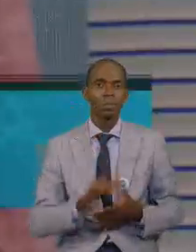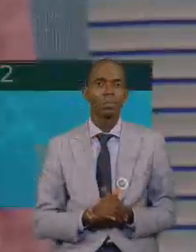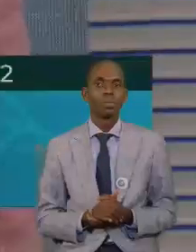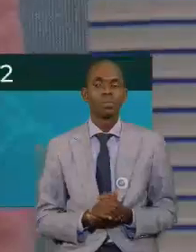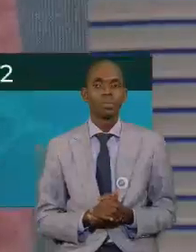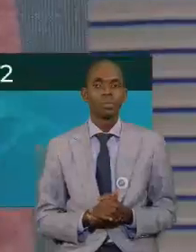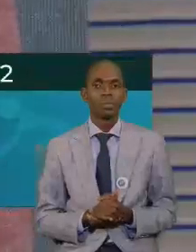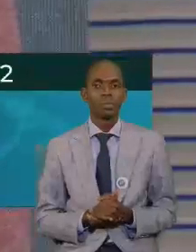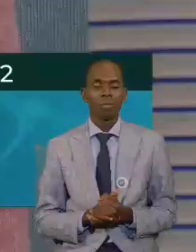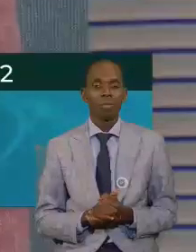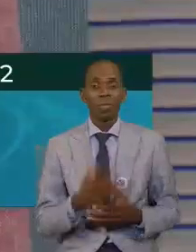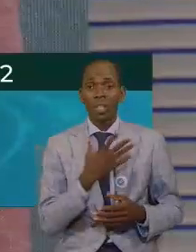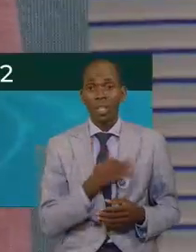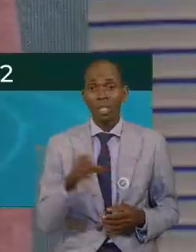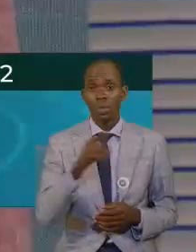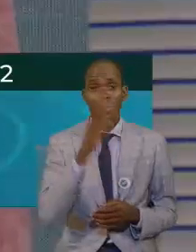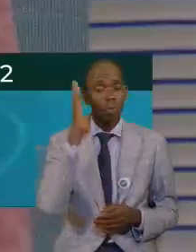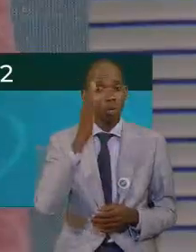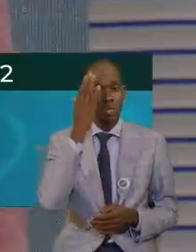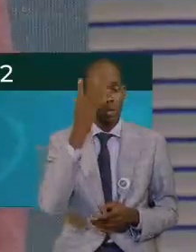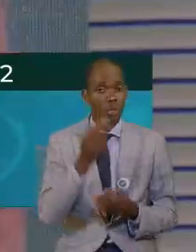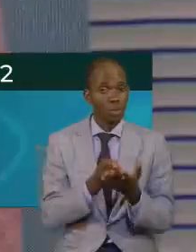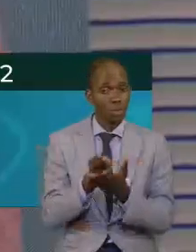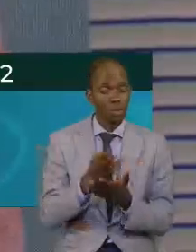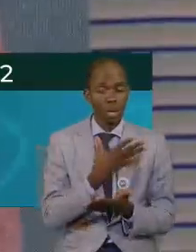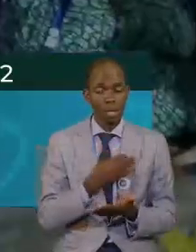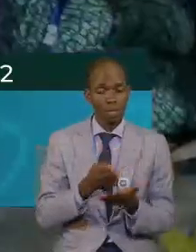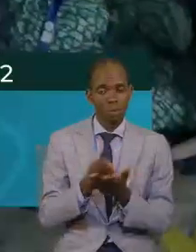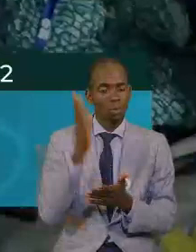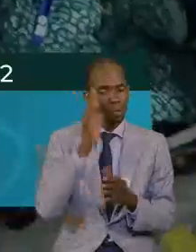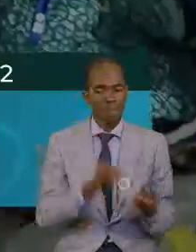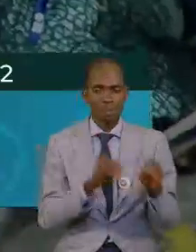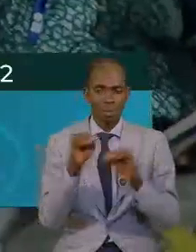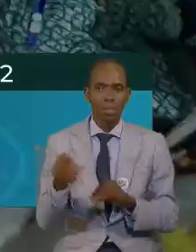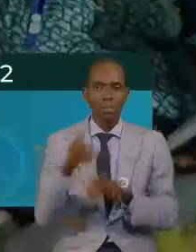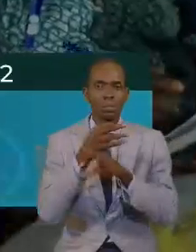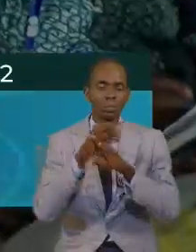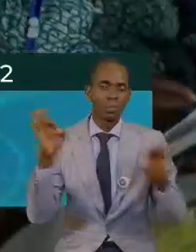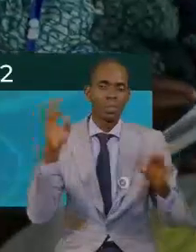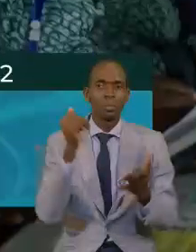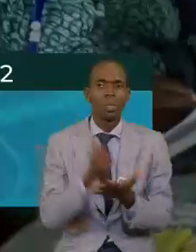And ye shall know the truth, and the truth shall make you free.